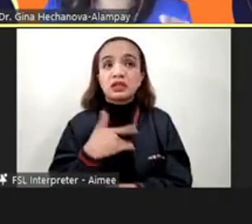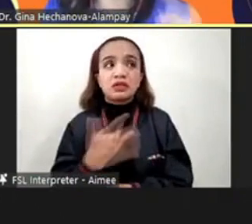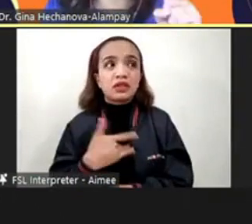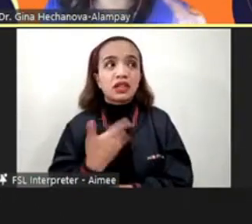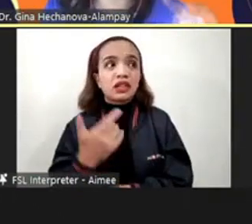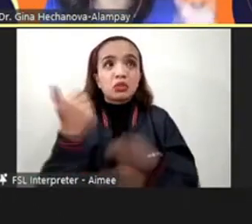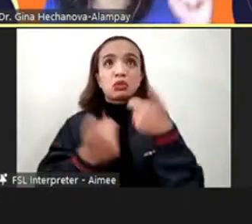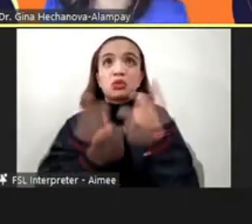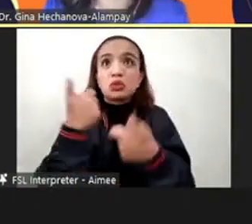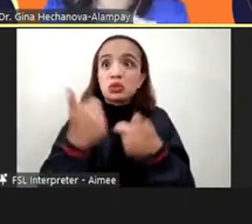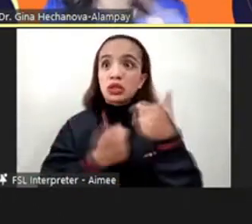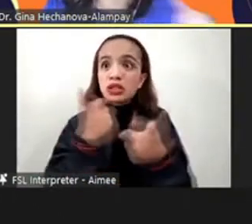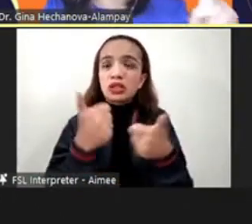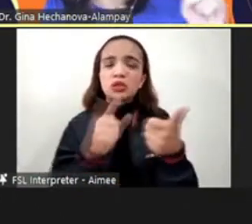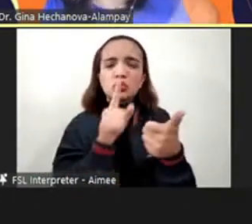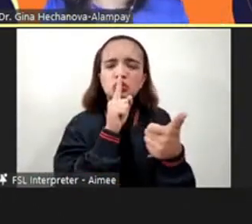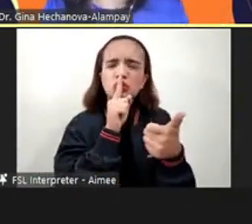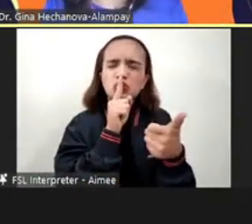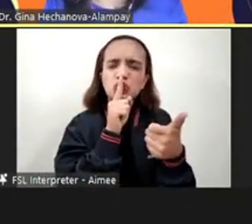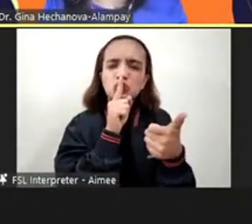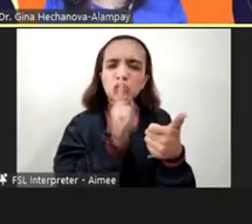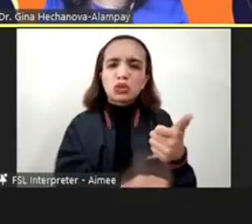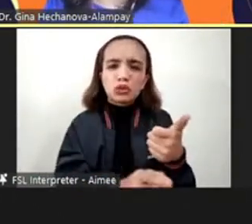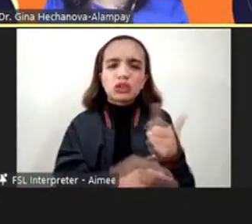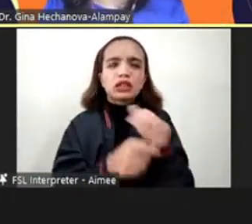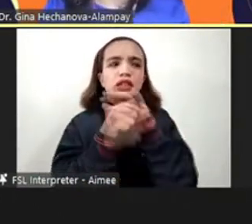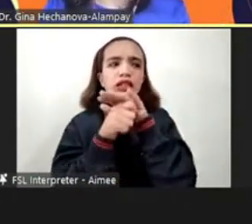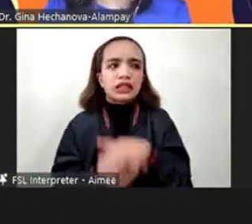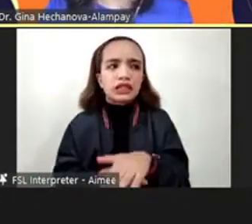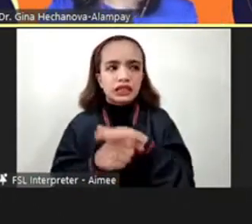yung pinaka-predictive of stress?